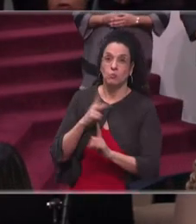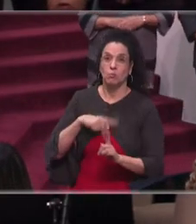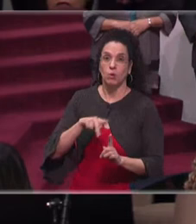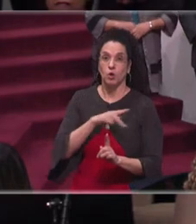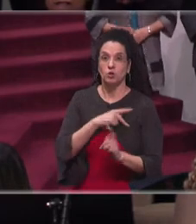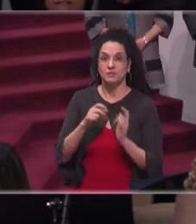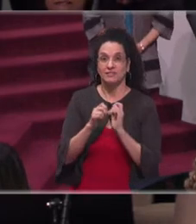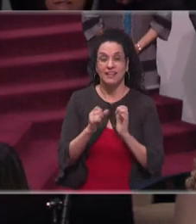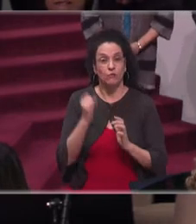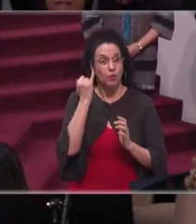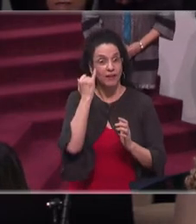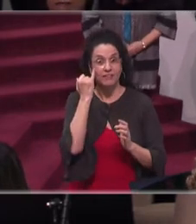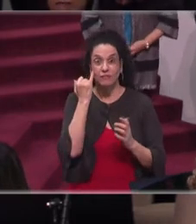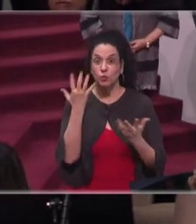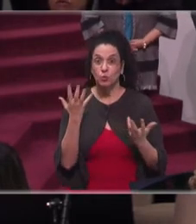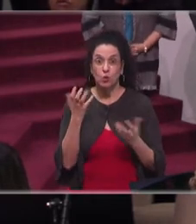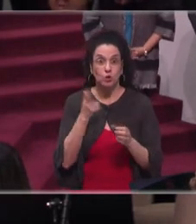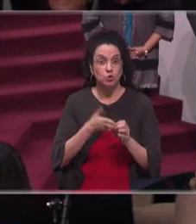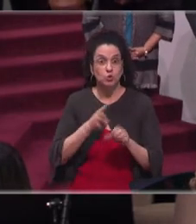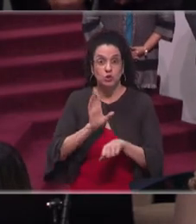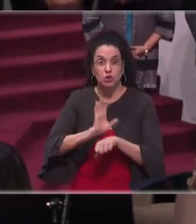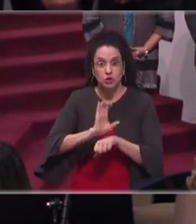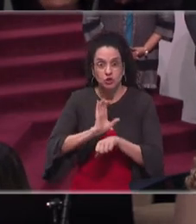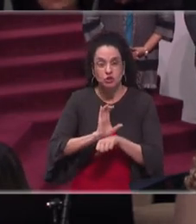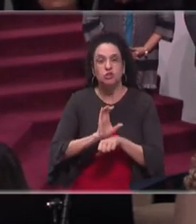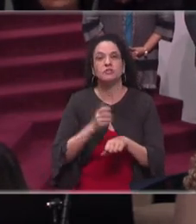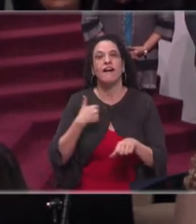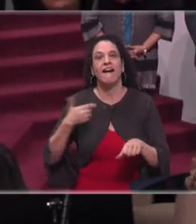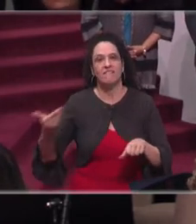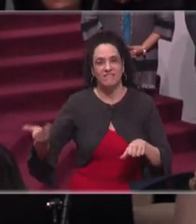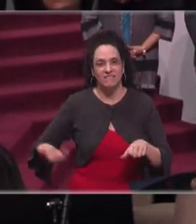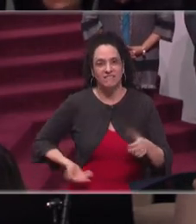membership, as the choir sings, I invite you to come.